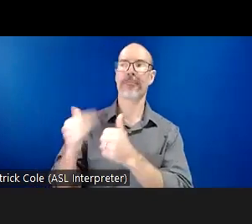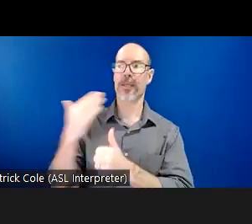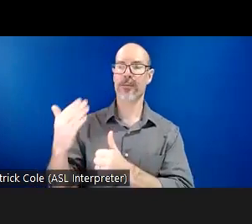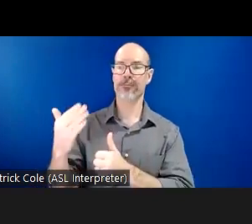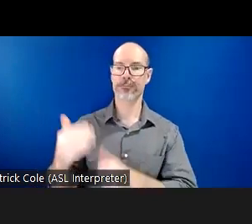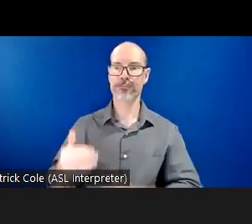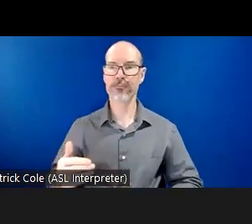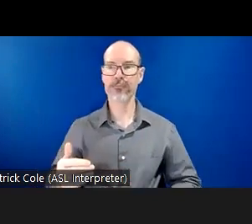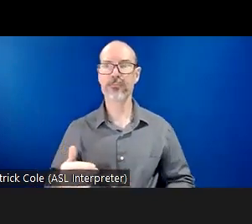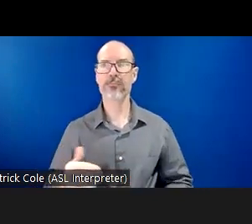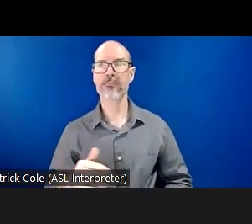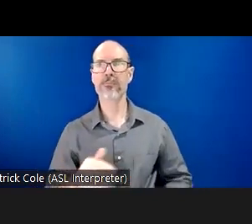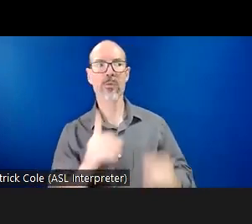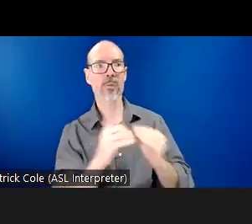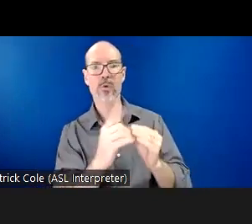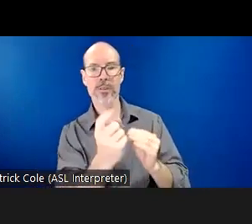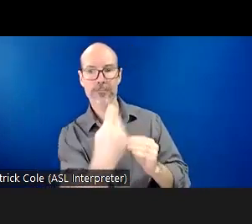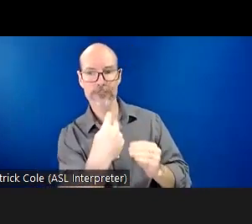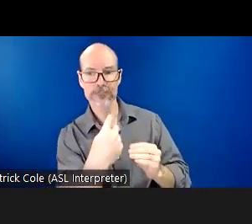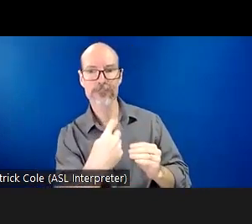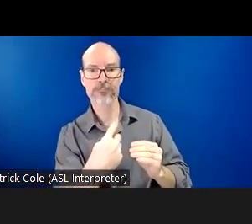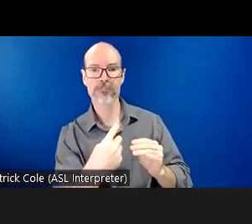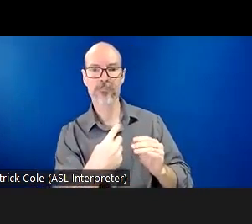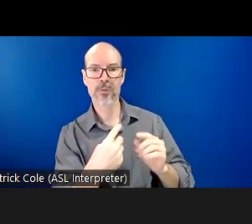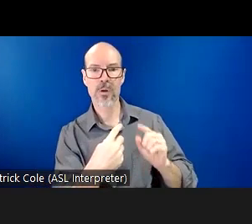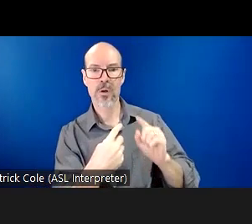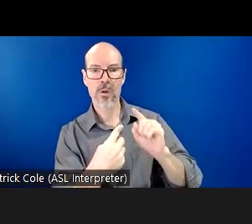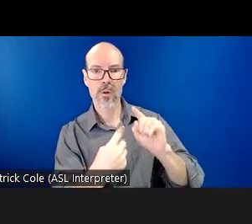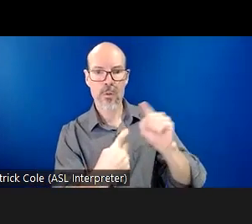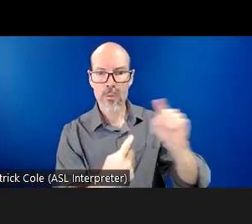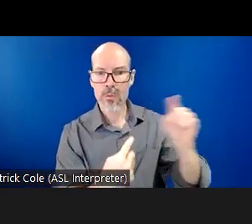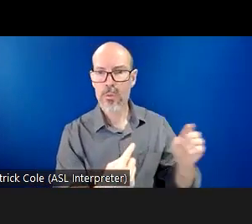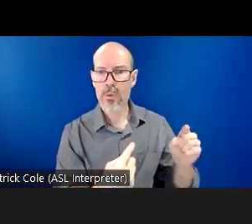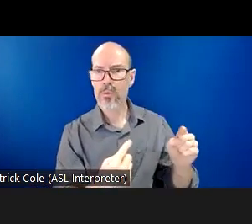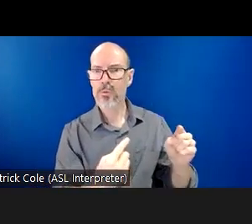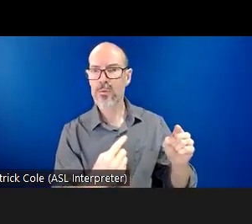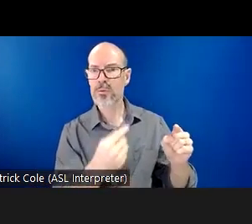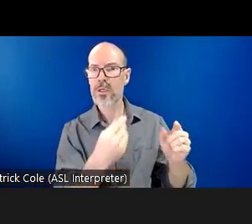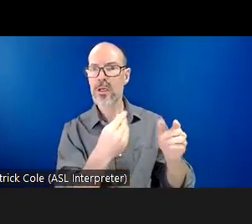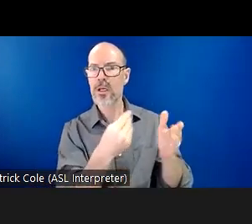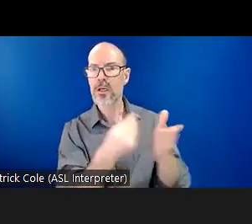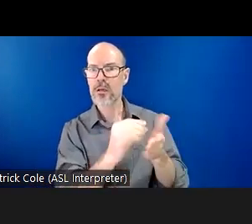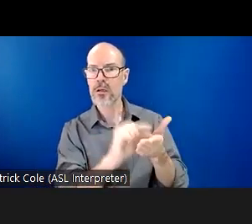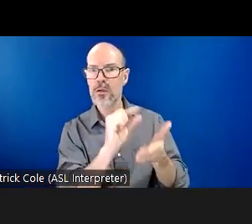Thank you for that. One other question. Are these grants reimbursable grants?